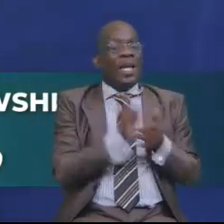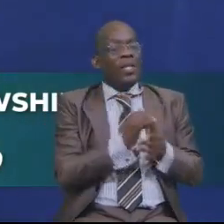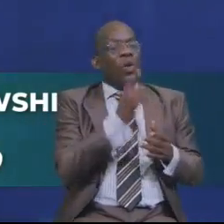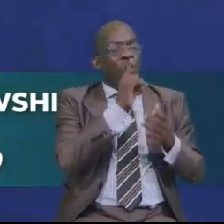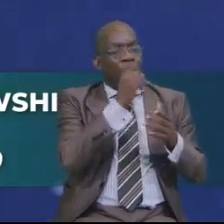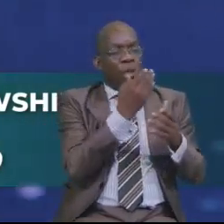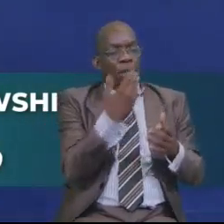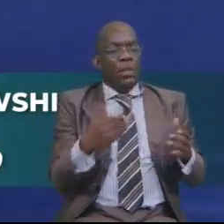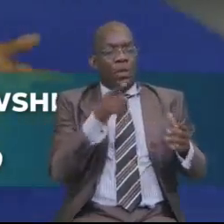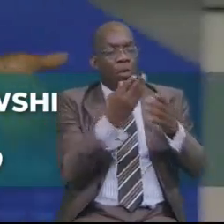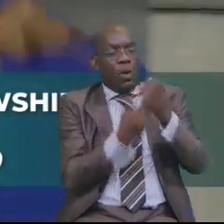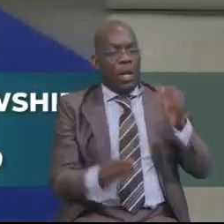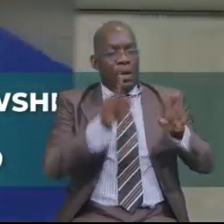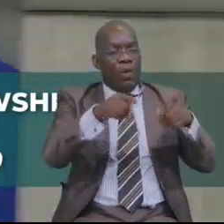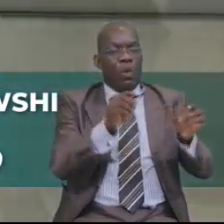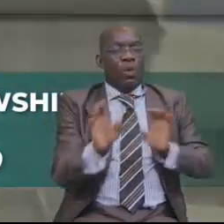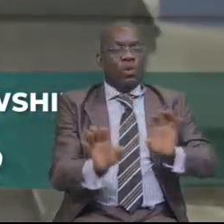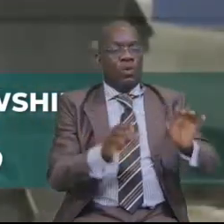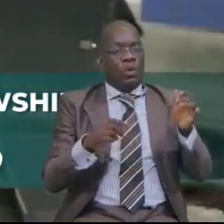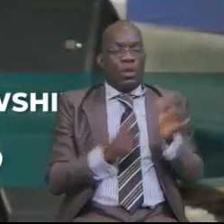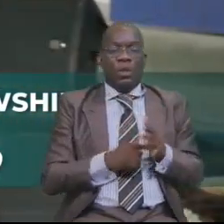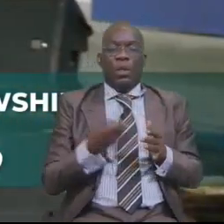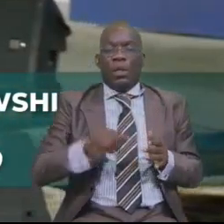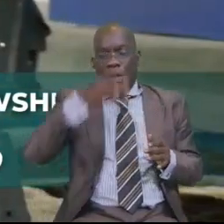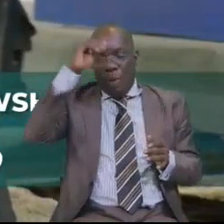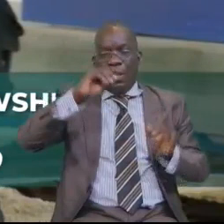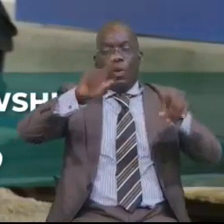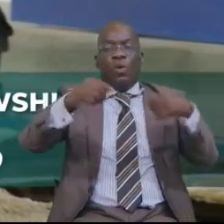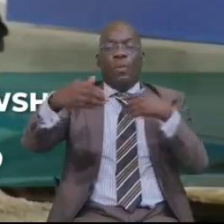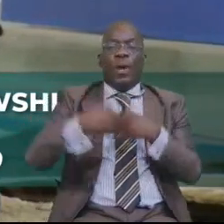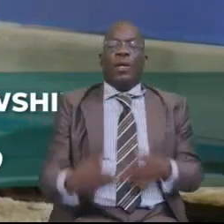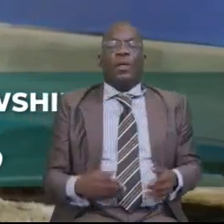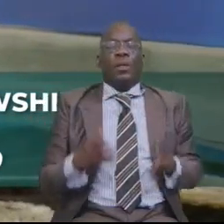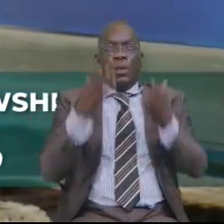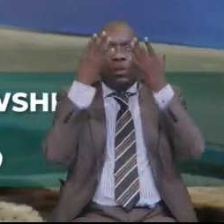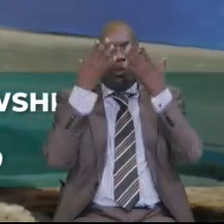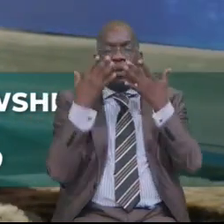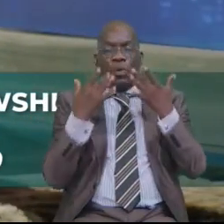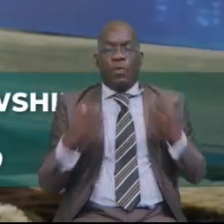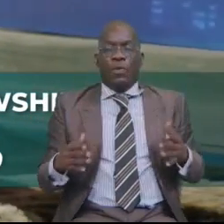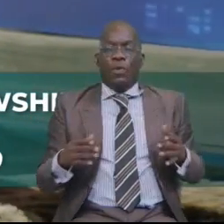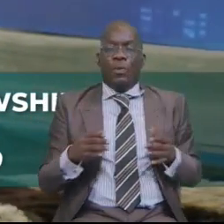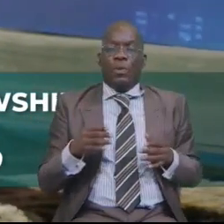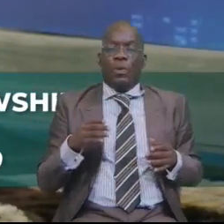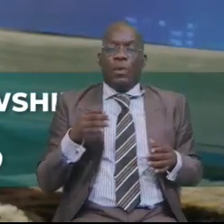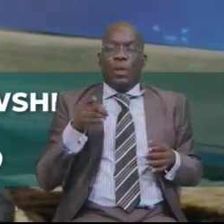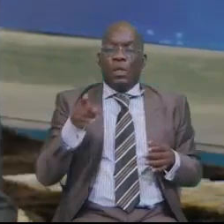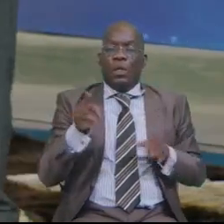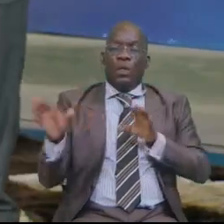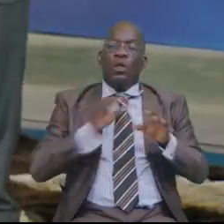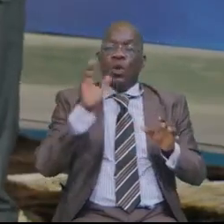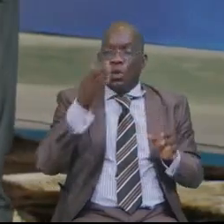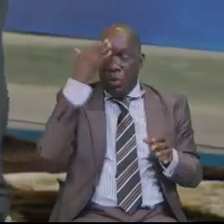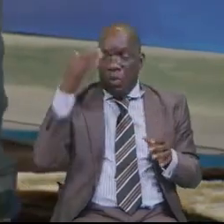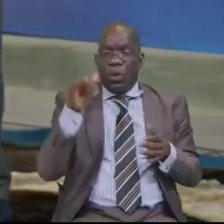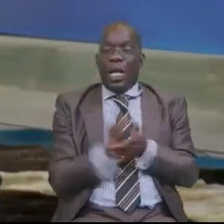to follow me. And the fellow went back sorrowful. I didn't know that was what he was going to say. I didn't